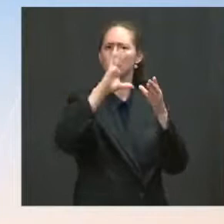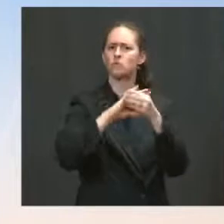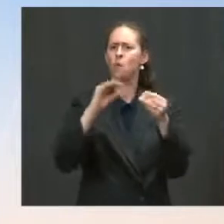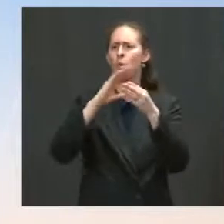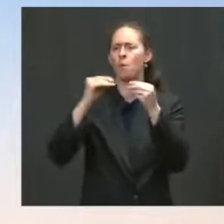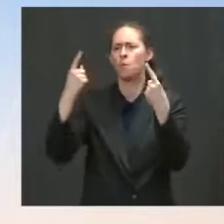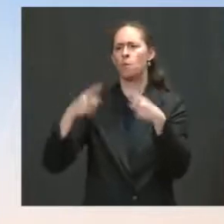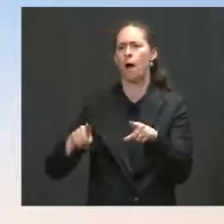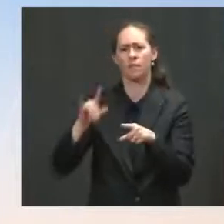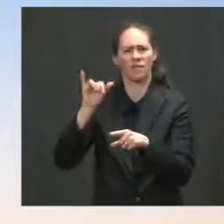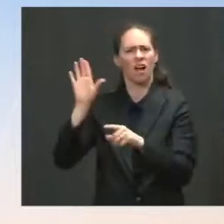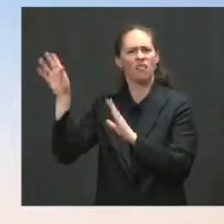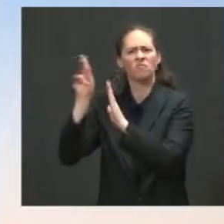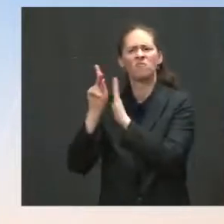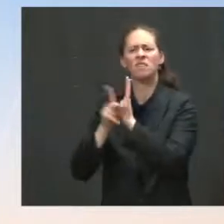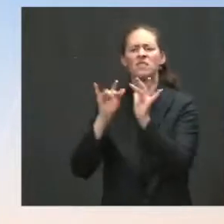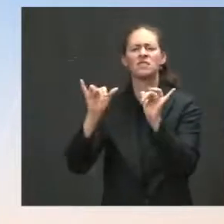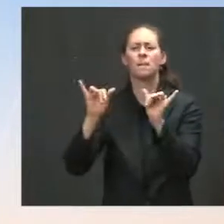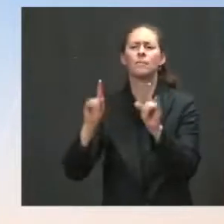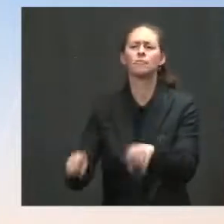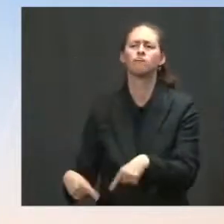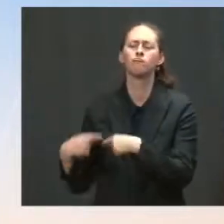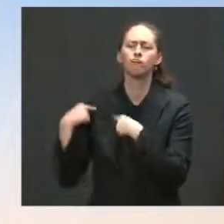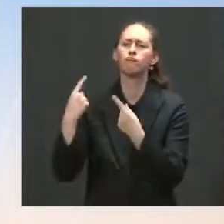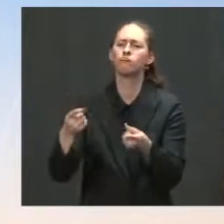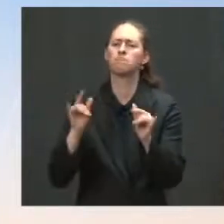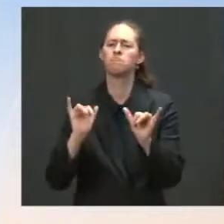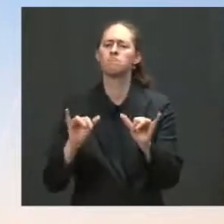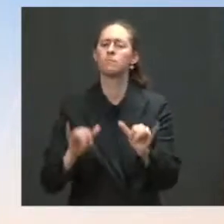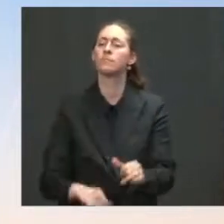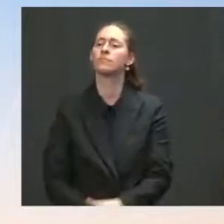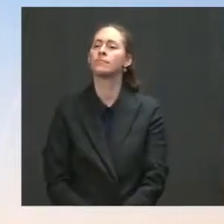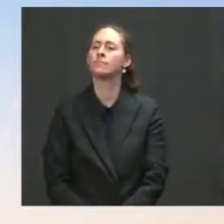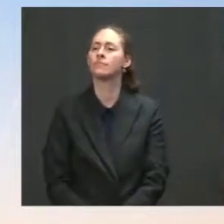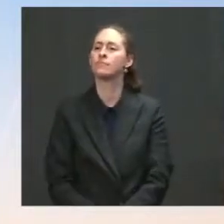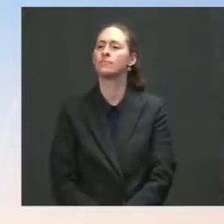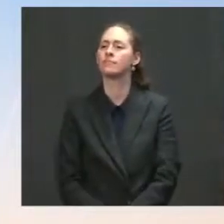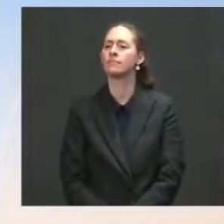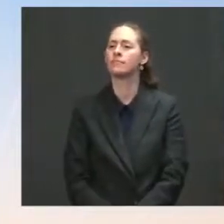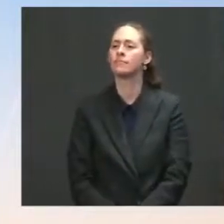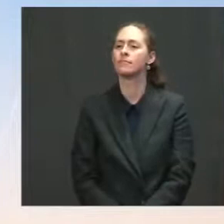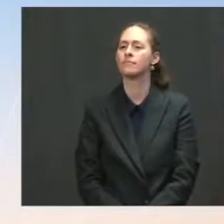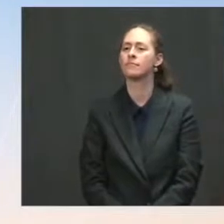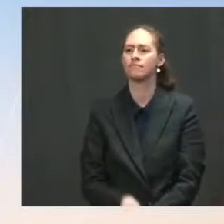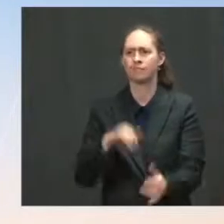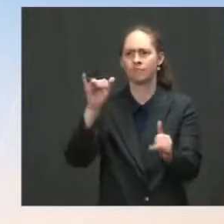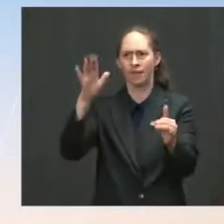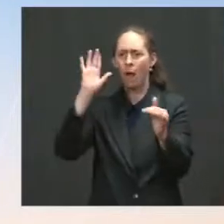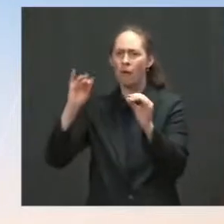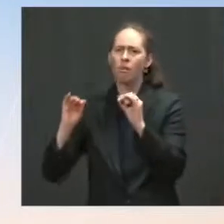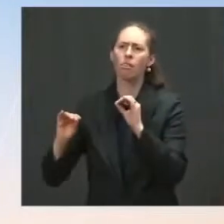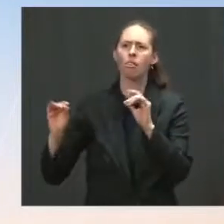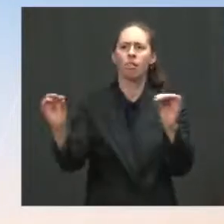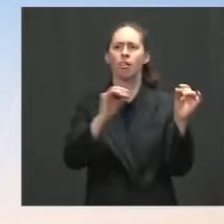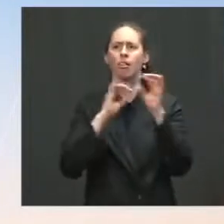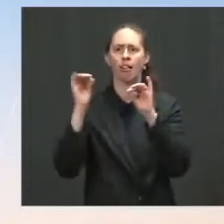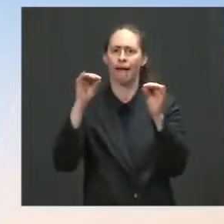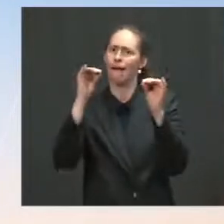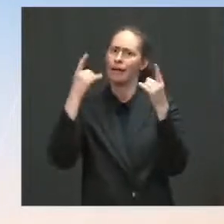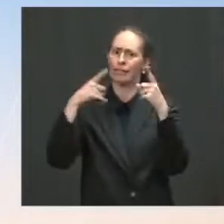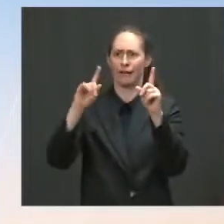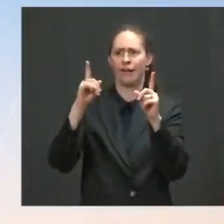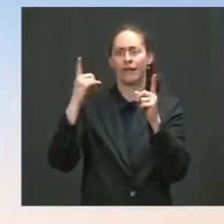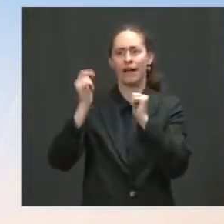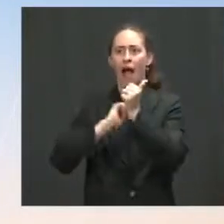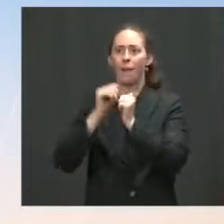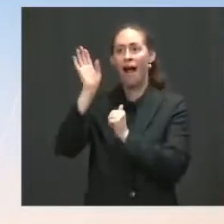continues to be his policy. That was heavily litigated during the campaign. I understand you're eager to come back to it, but I